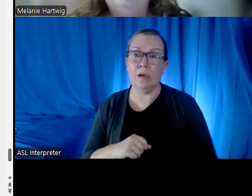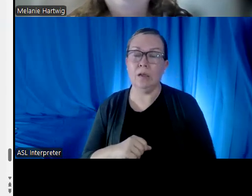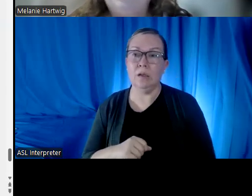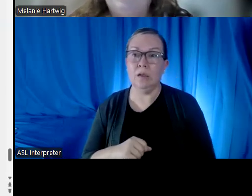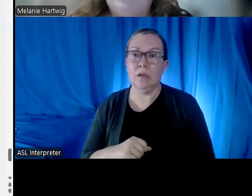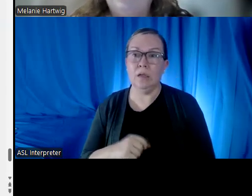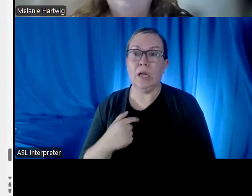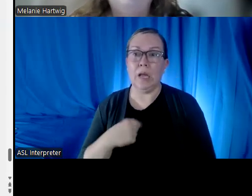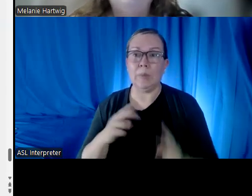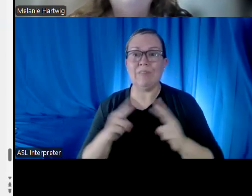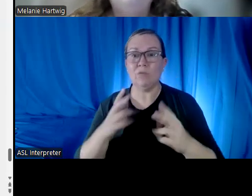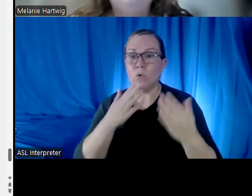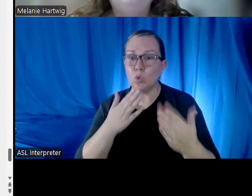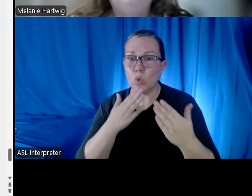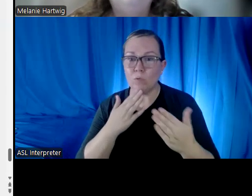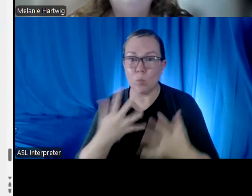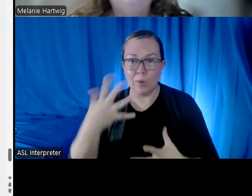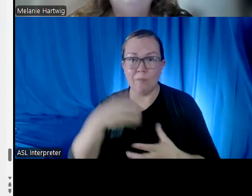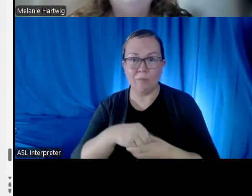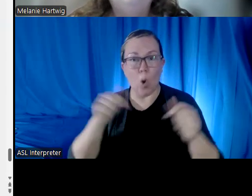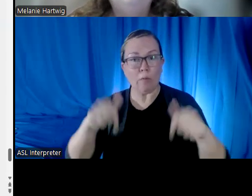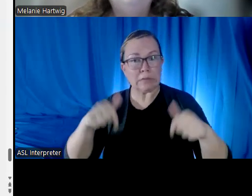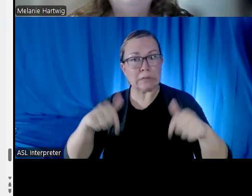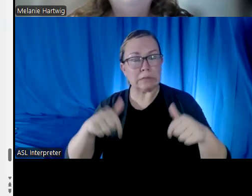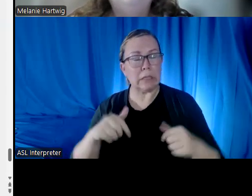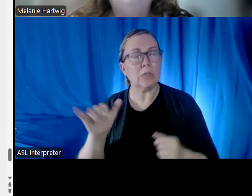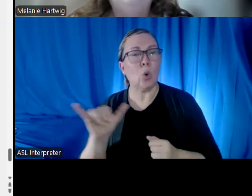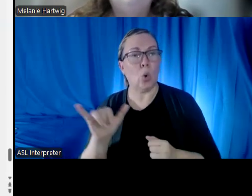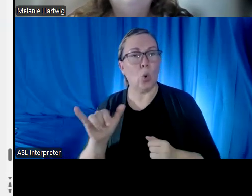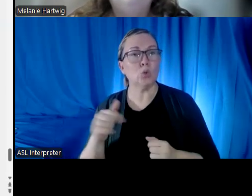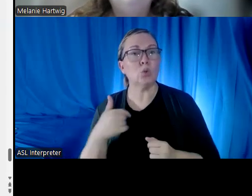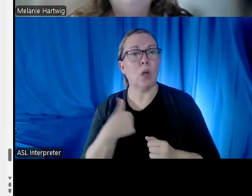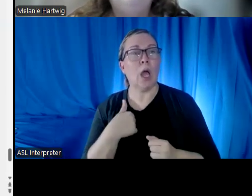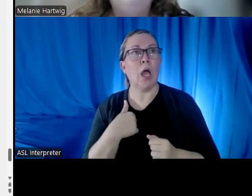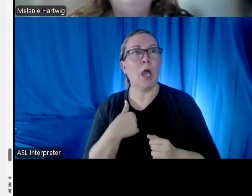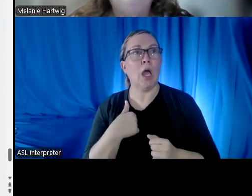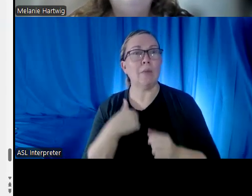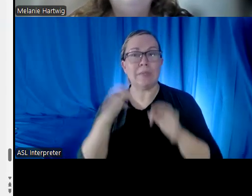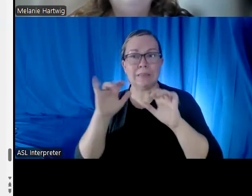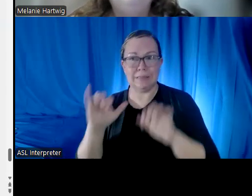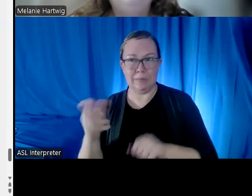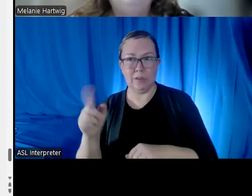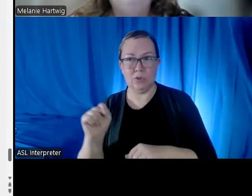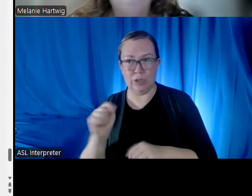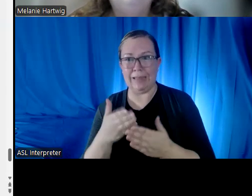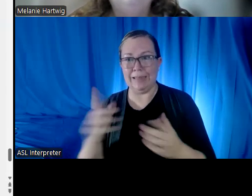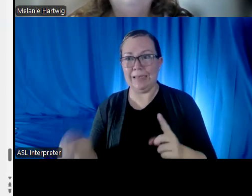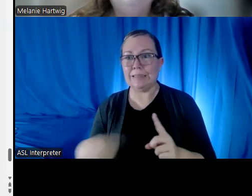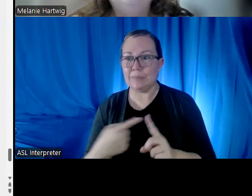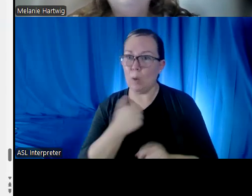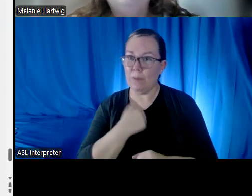I've been very grateful to be a part of this. I've also been putting things in the chat about myself as well.